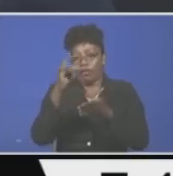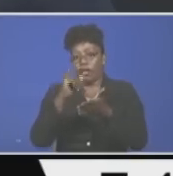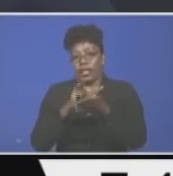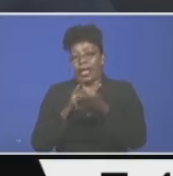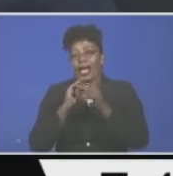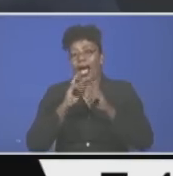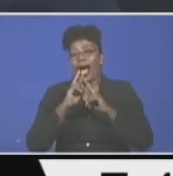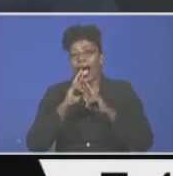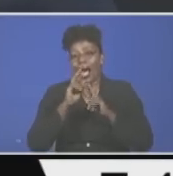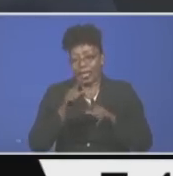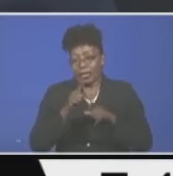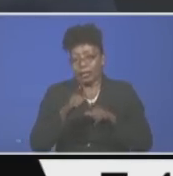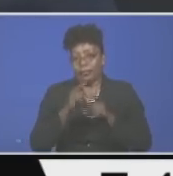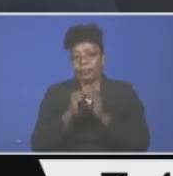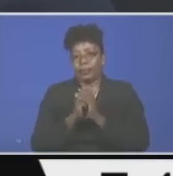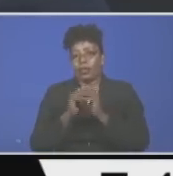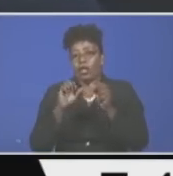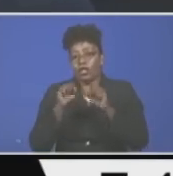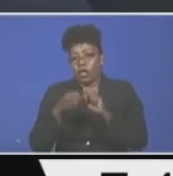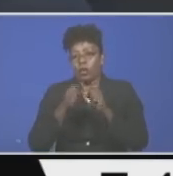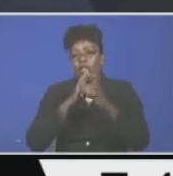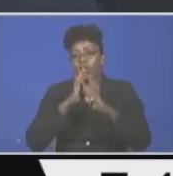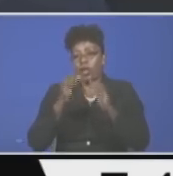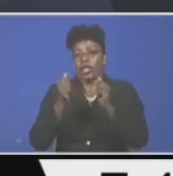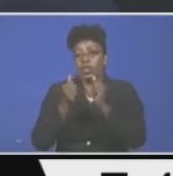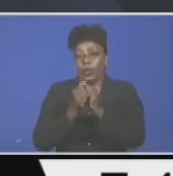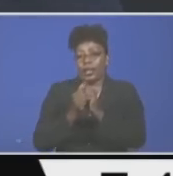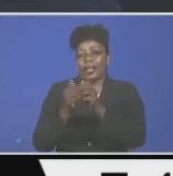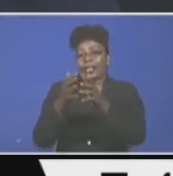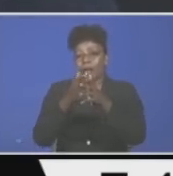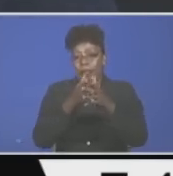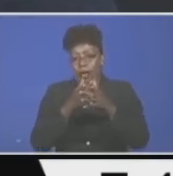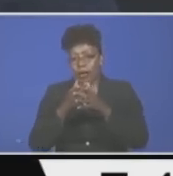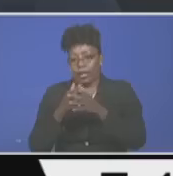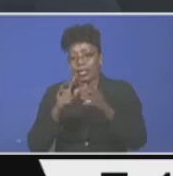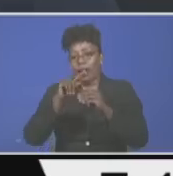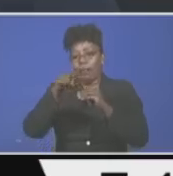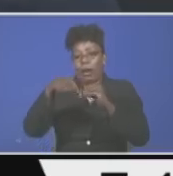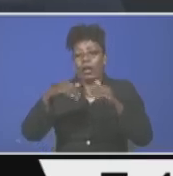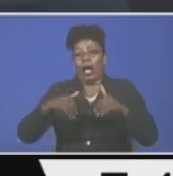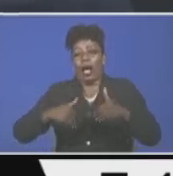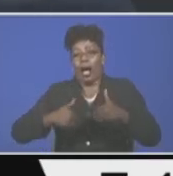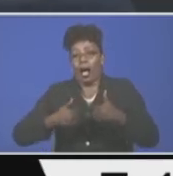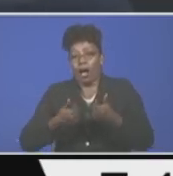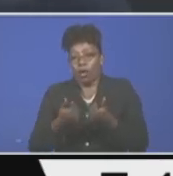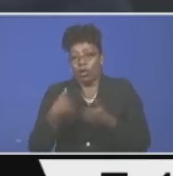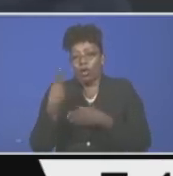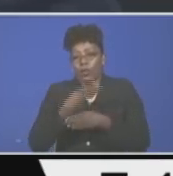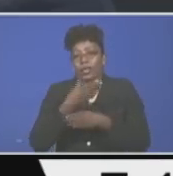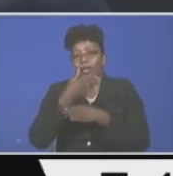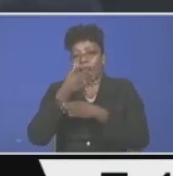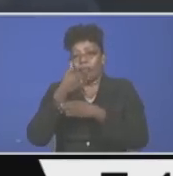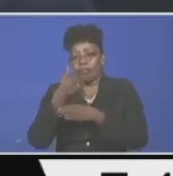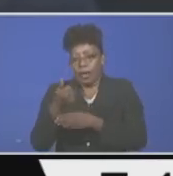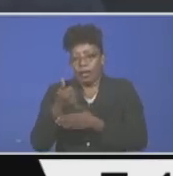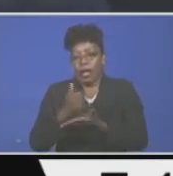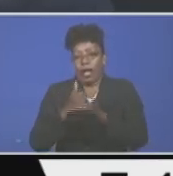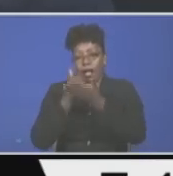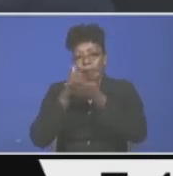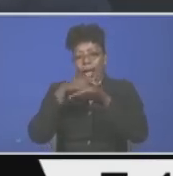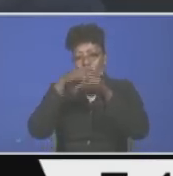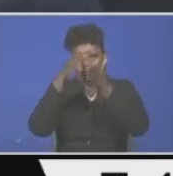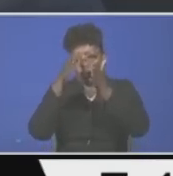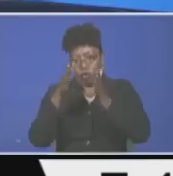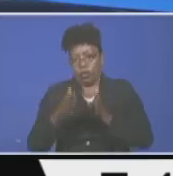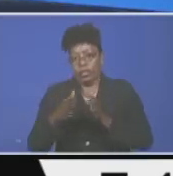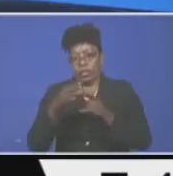right now actively. We're talking constantly with the Americans about how we could better facilitate our students in